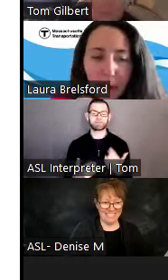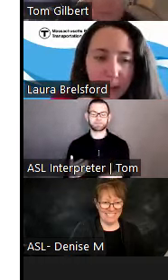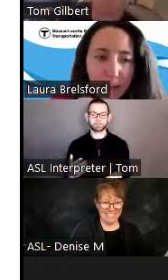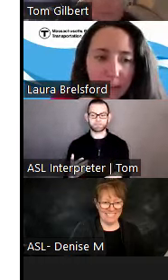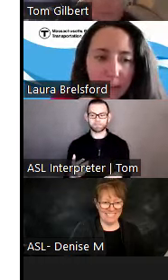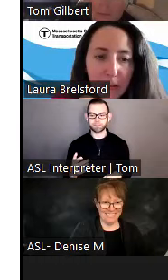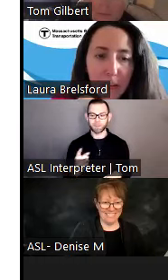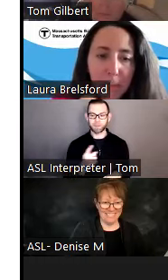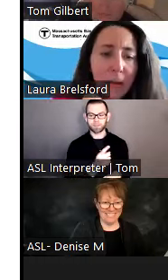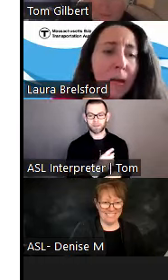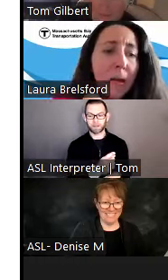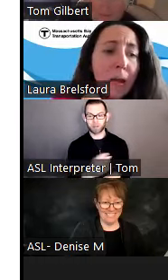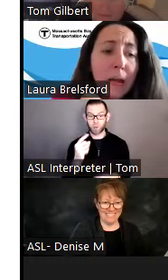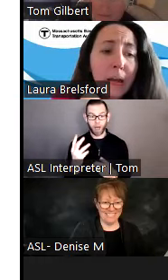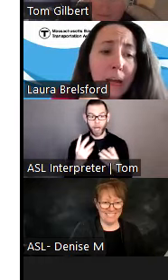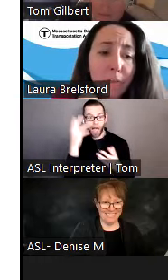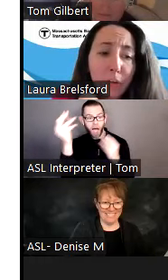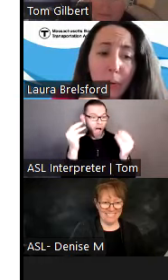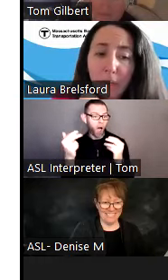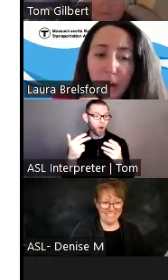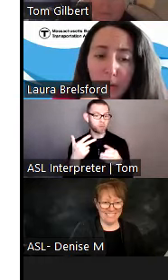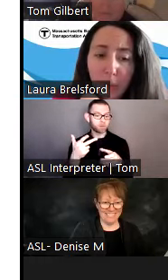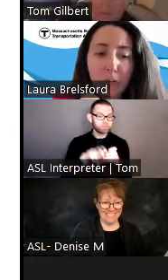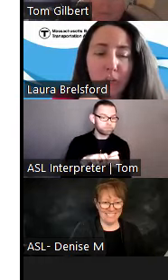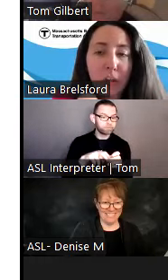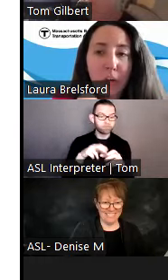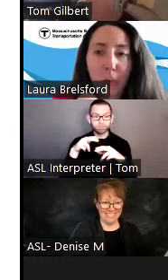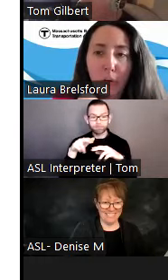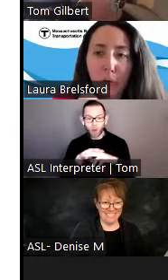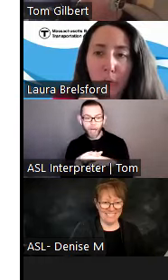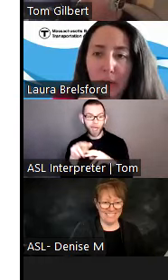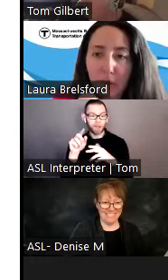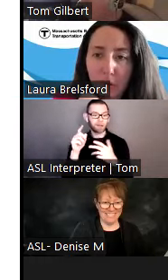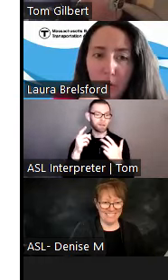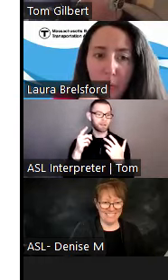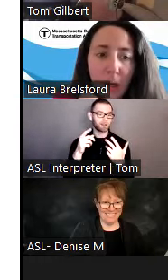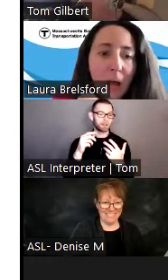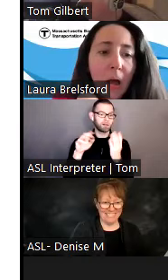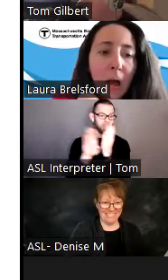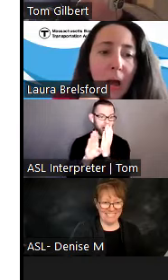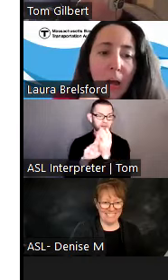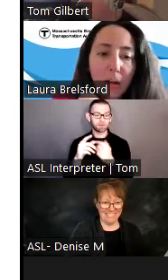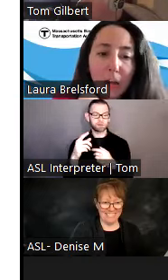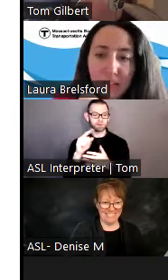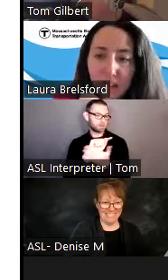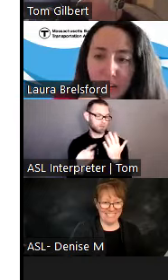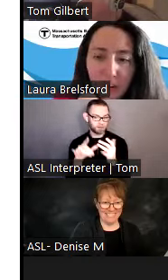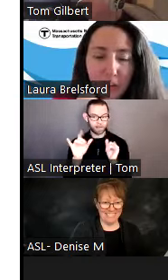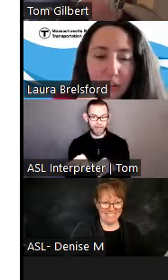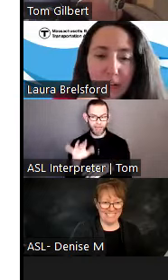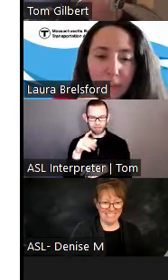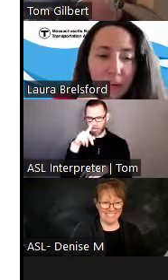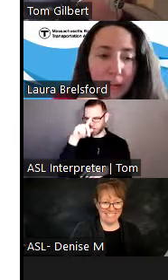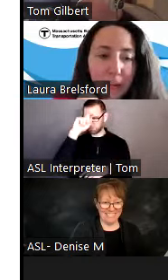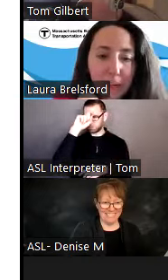there writing the system, if you ever have a question or you run into an